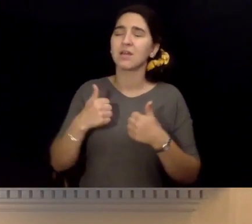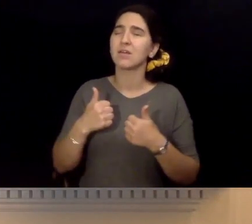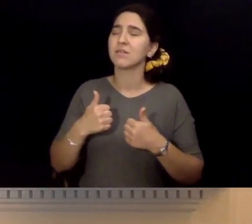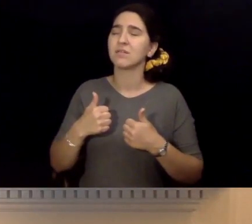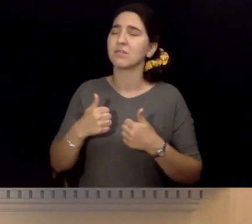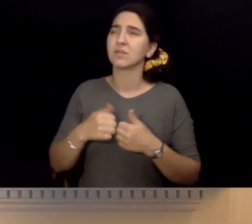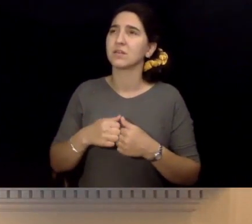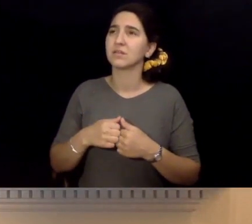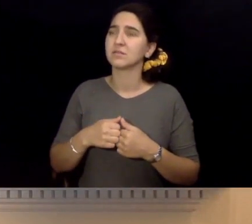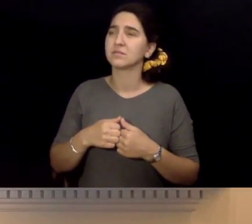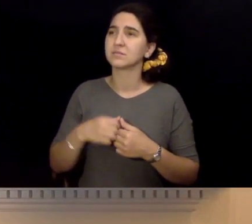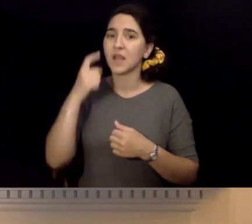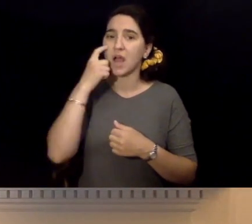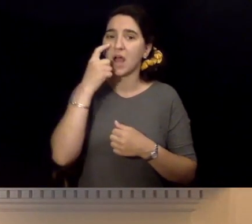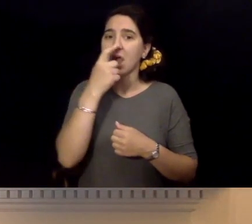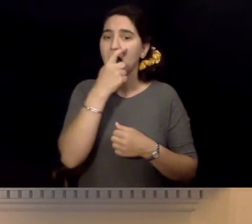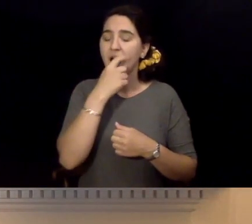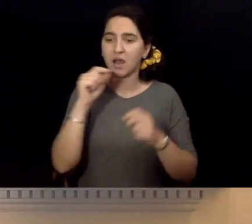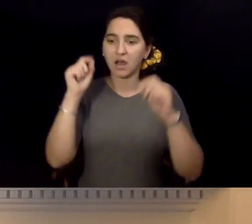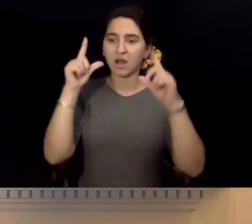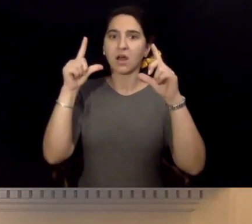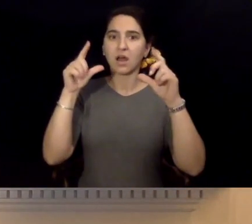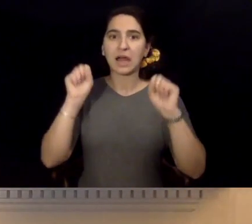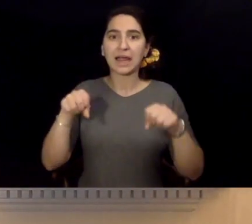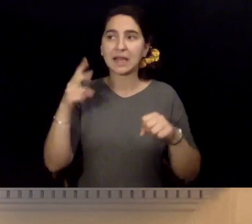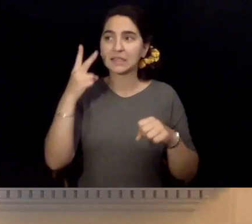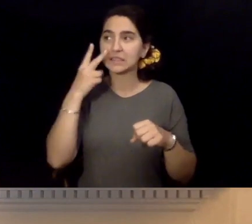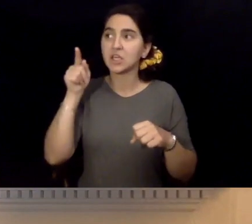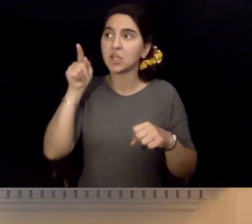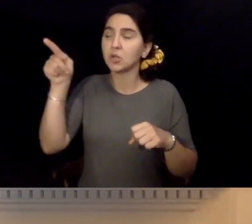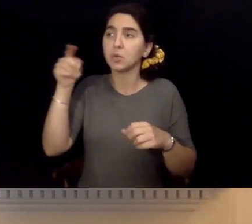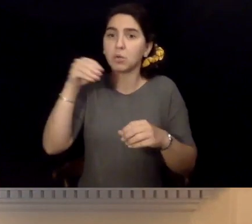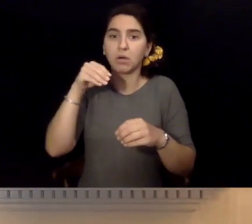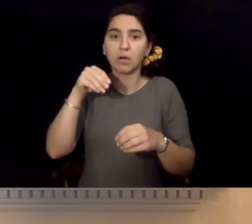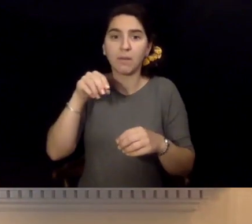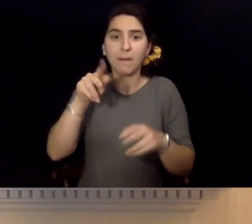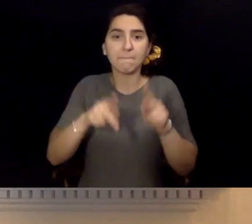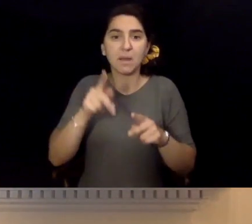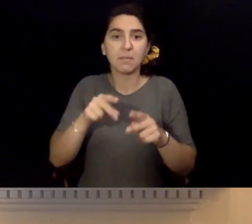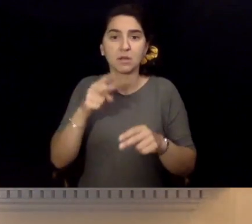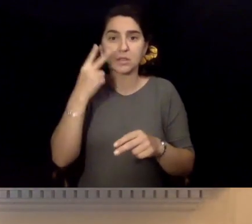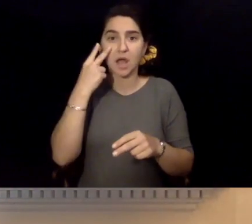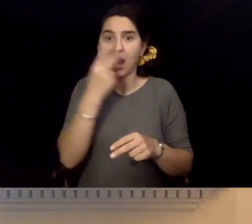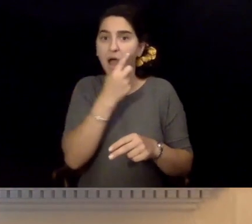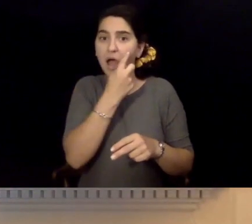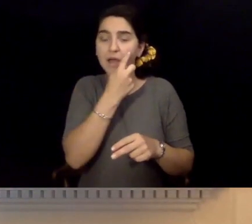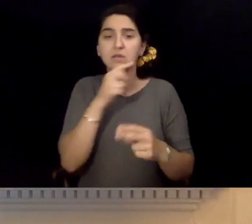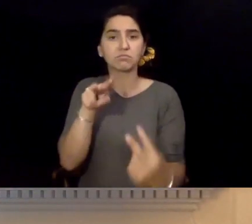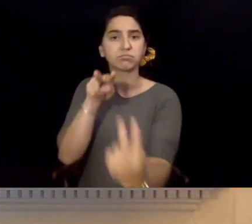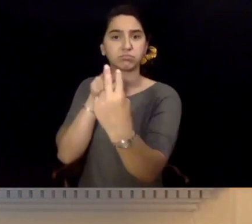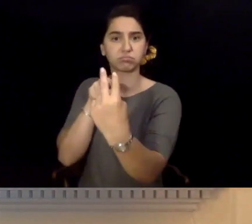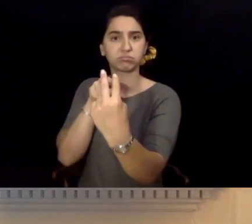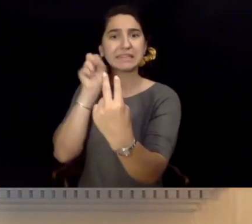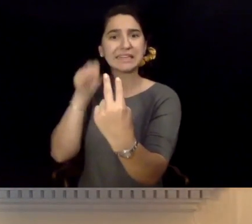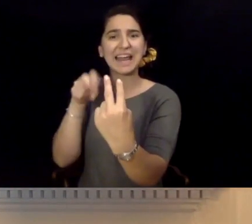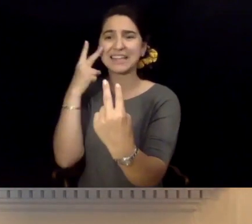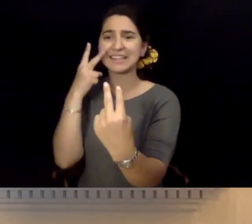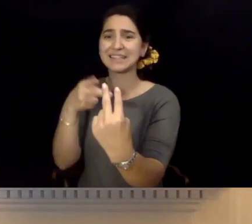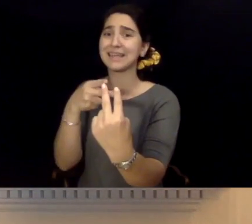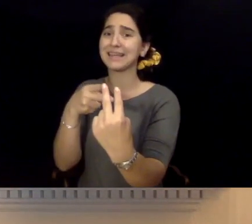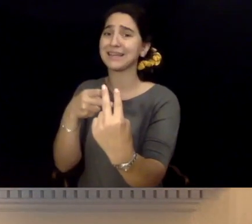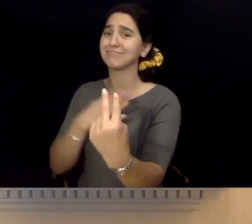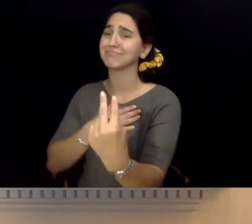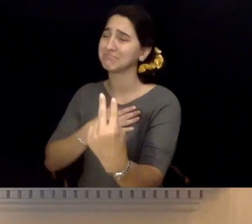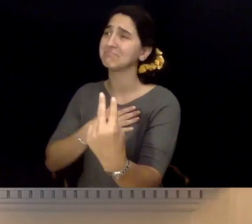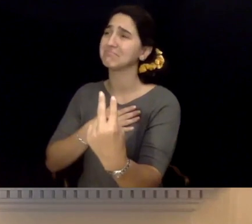our eyes to see you in one another's eyes. Help us to take risks for justice, to bring